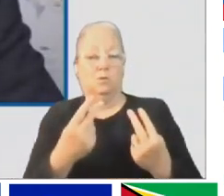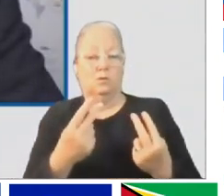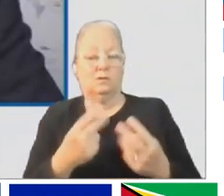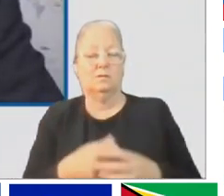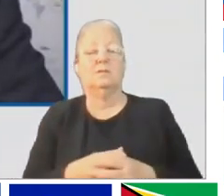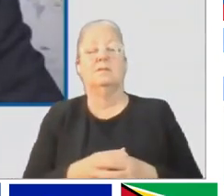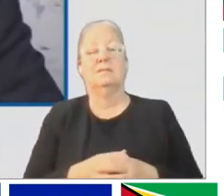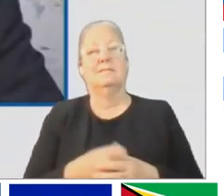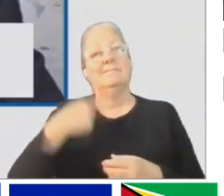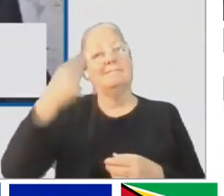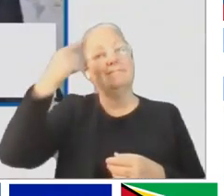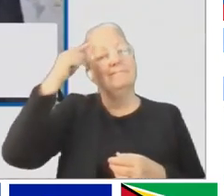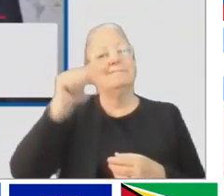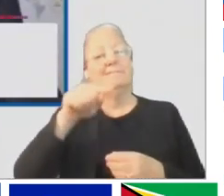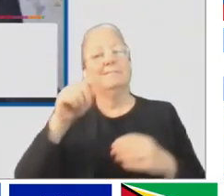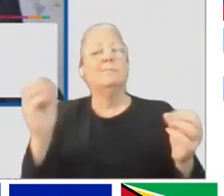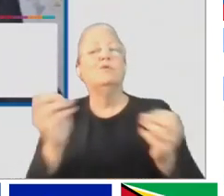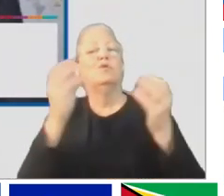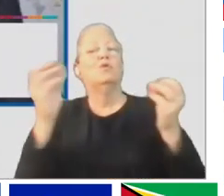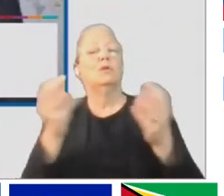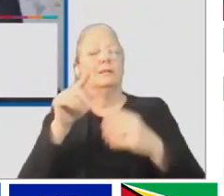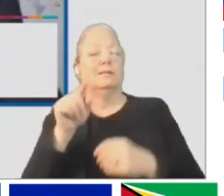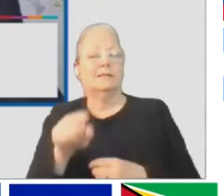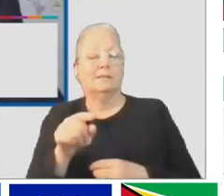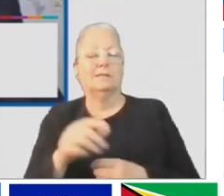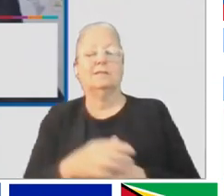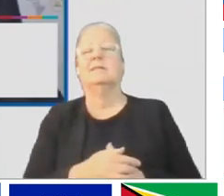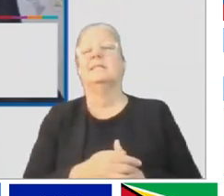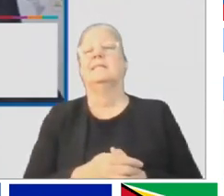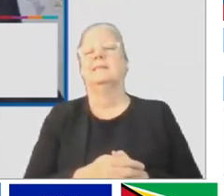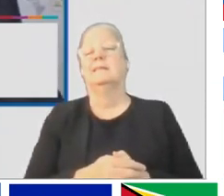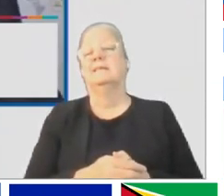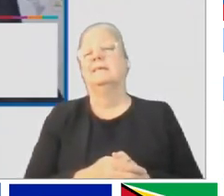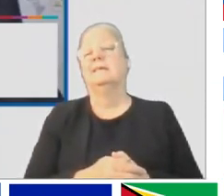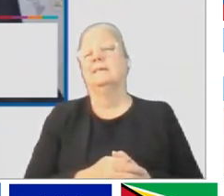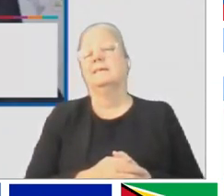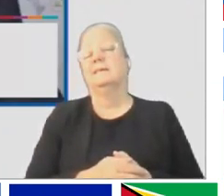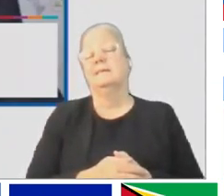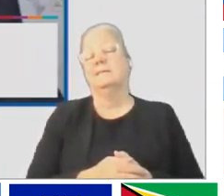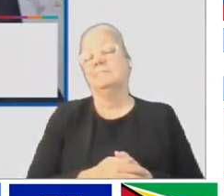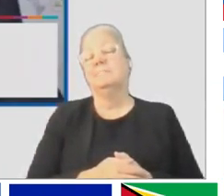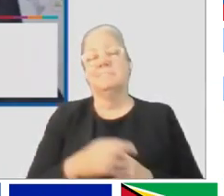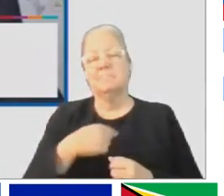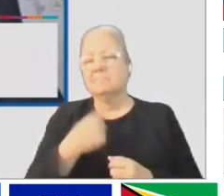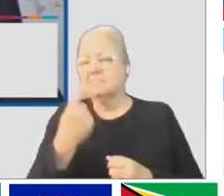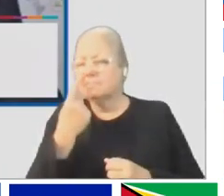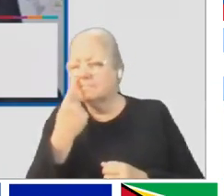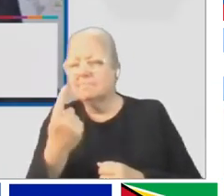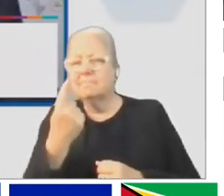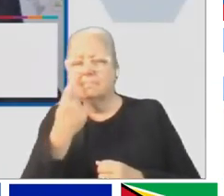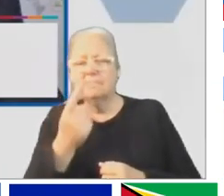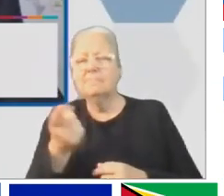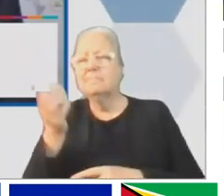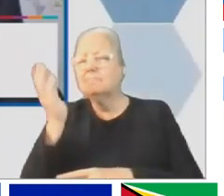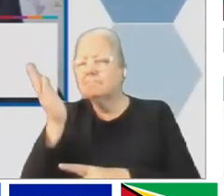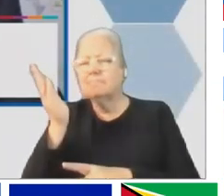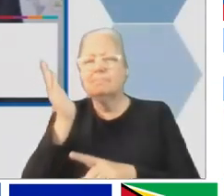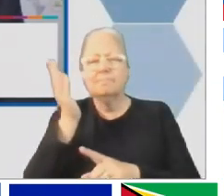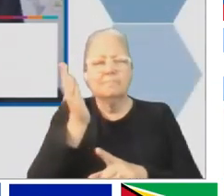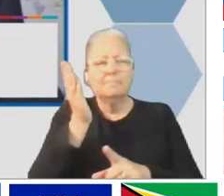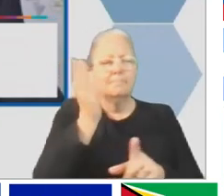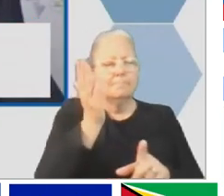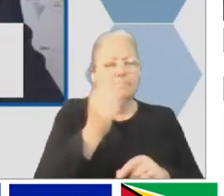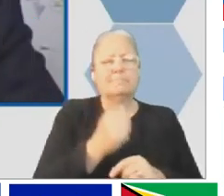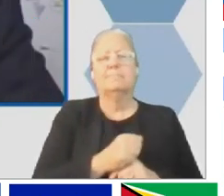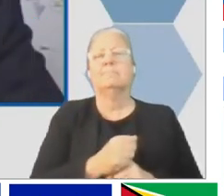that as one of the themes throughout our various panelists in their presentations. We will now